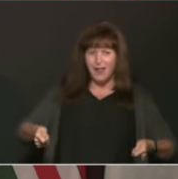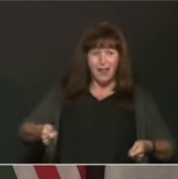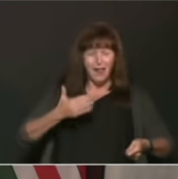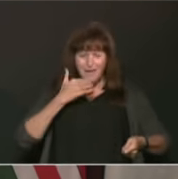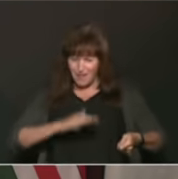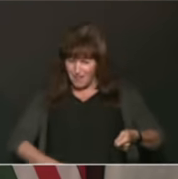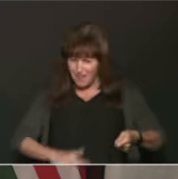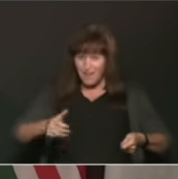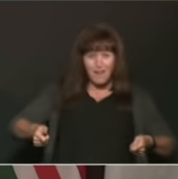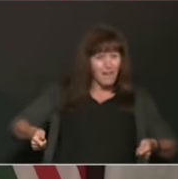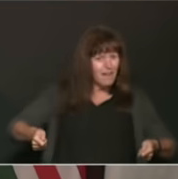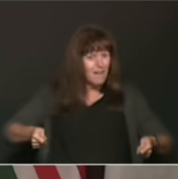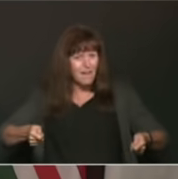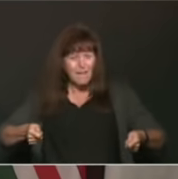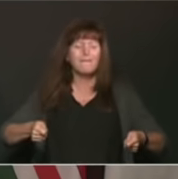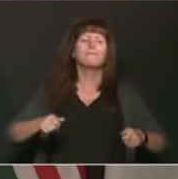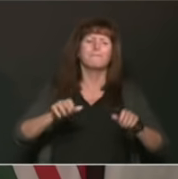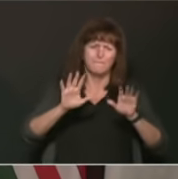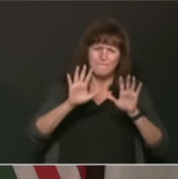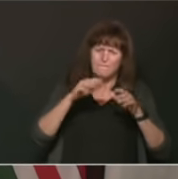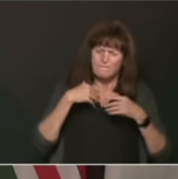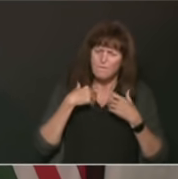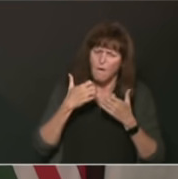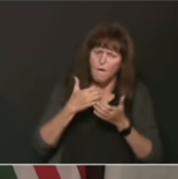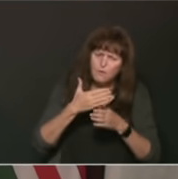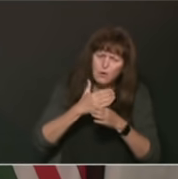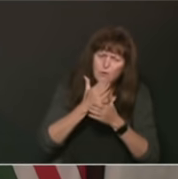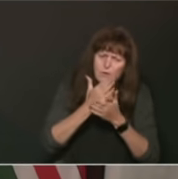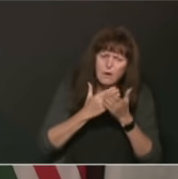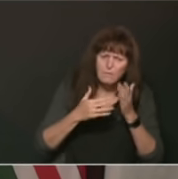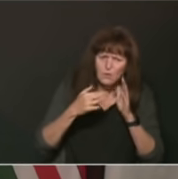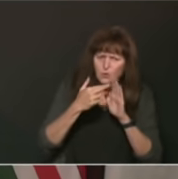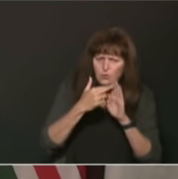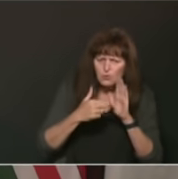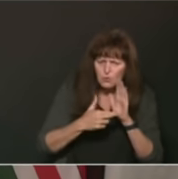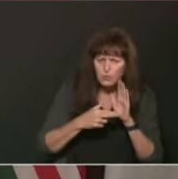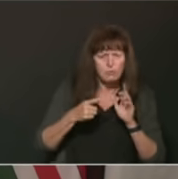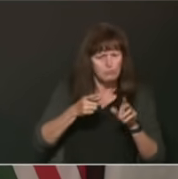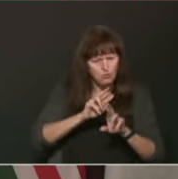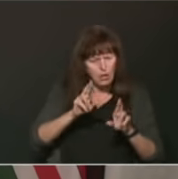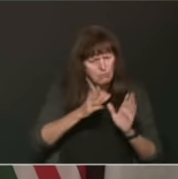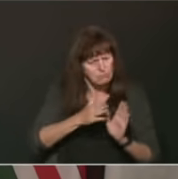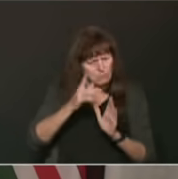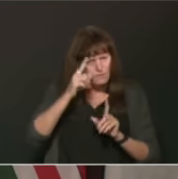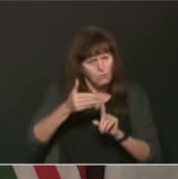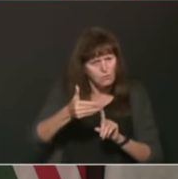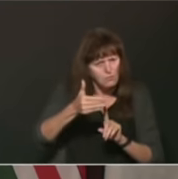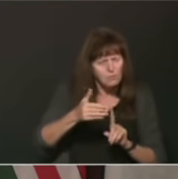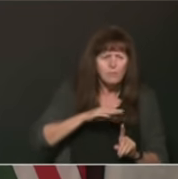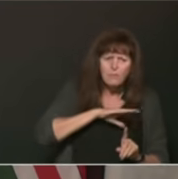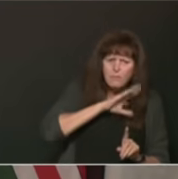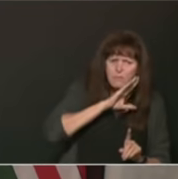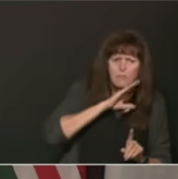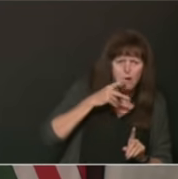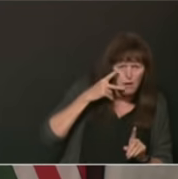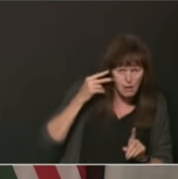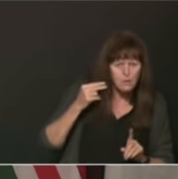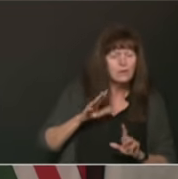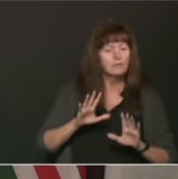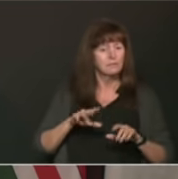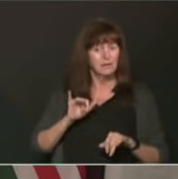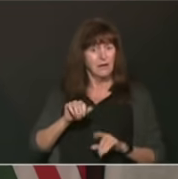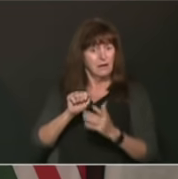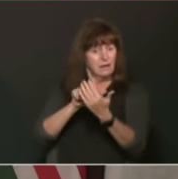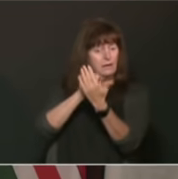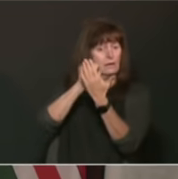measures that people should consider as they prepare for Halloween. Trick or treating should take place outdoors as much as possible.